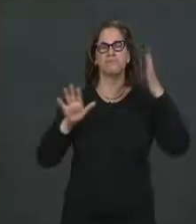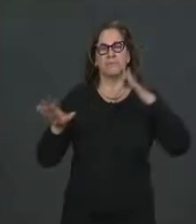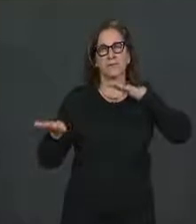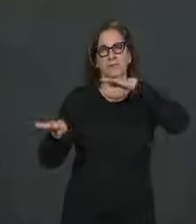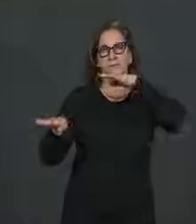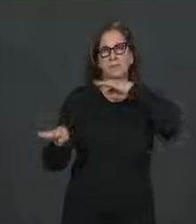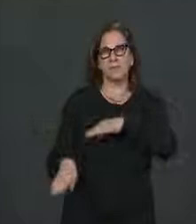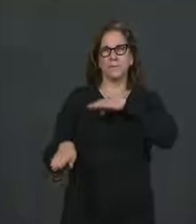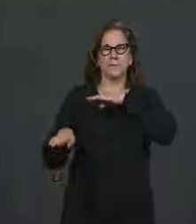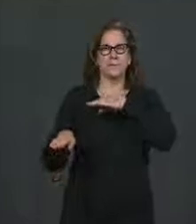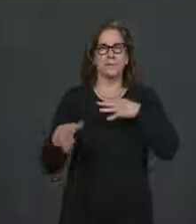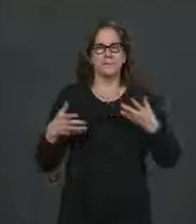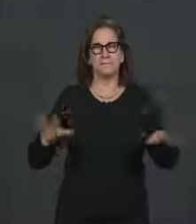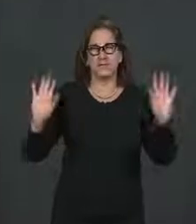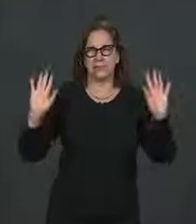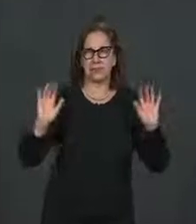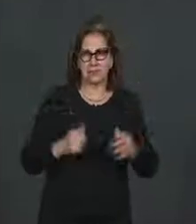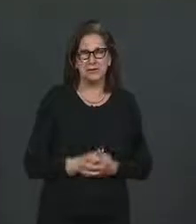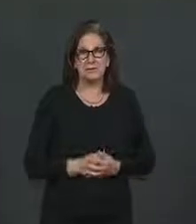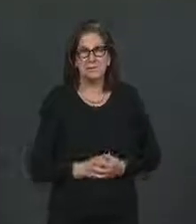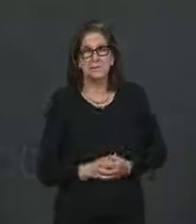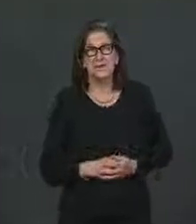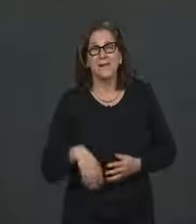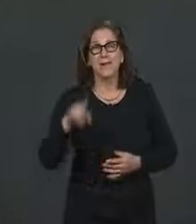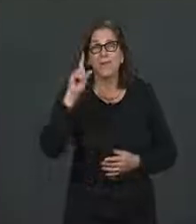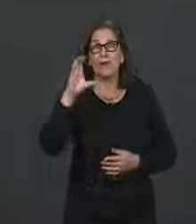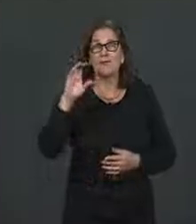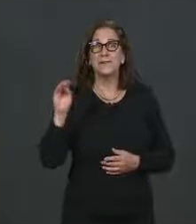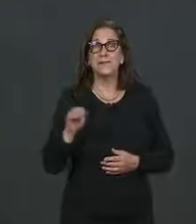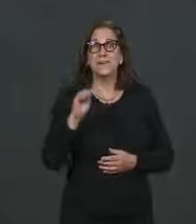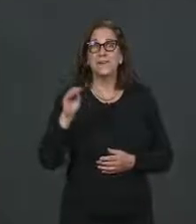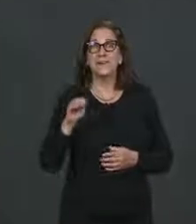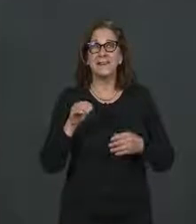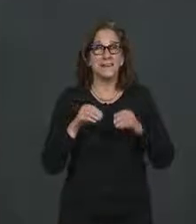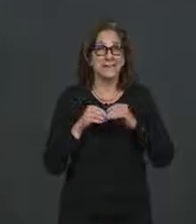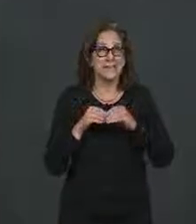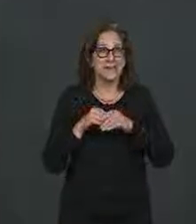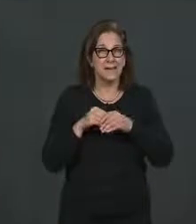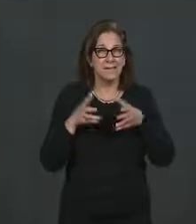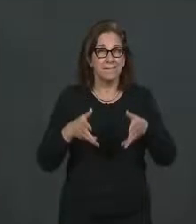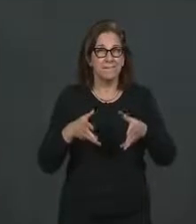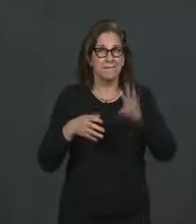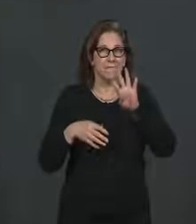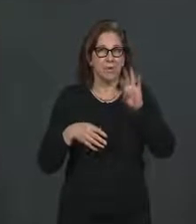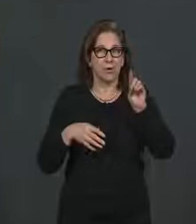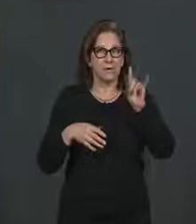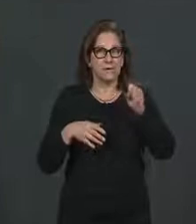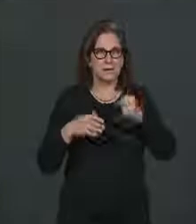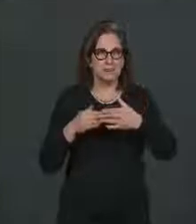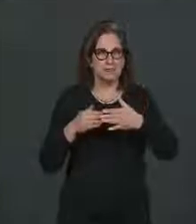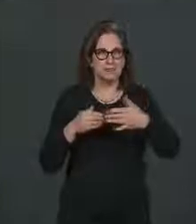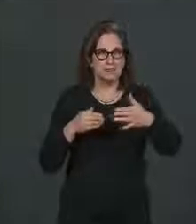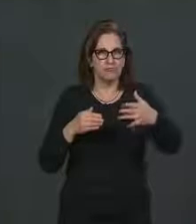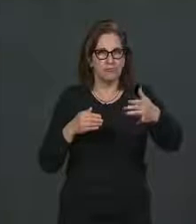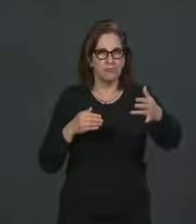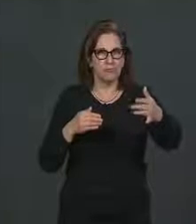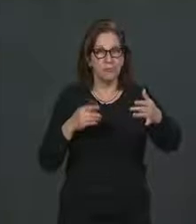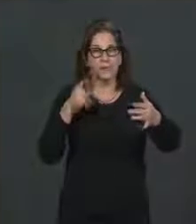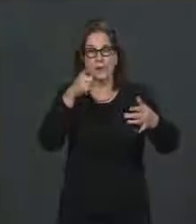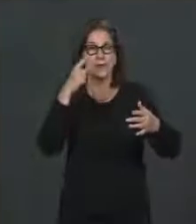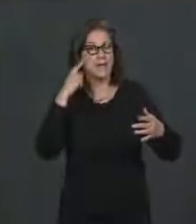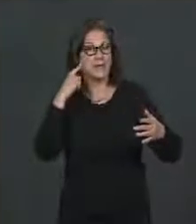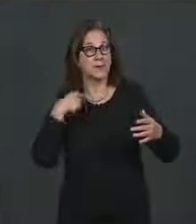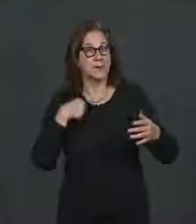million shots in just 40 days. You heard me say many times before, our progress on vaccination is a